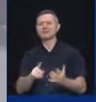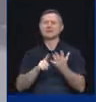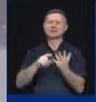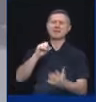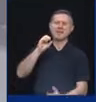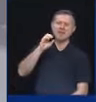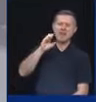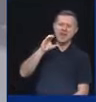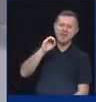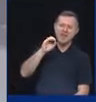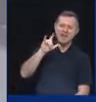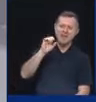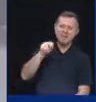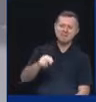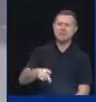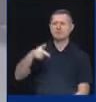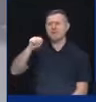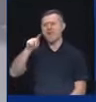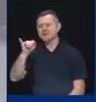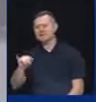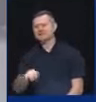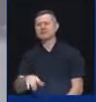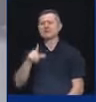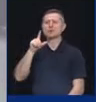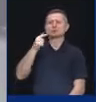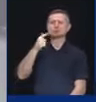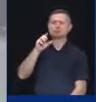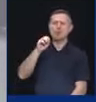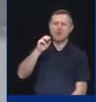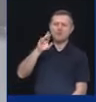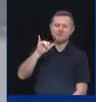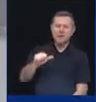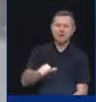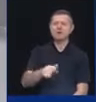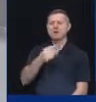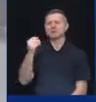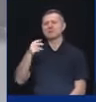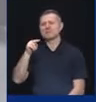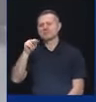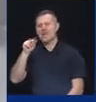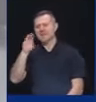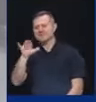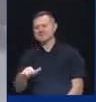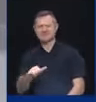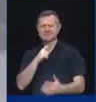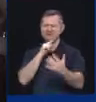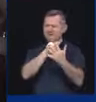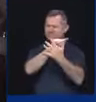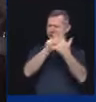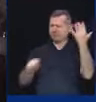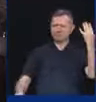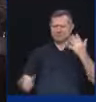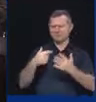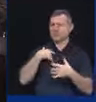Rodriguez, Patty Newberger, Gloria Jones, and Nancy Lefkowitz.